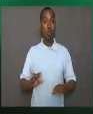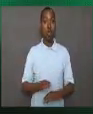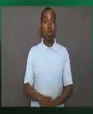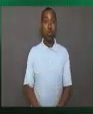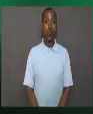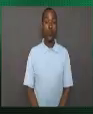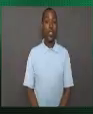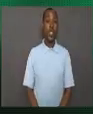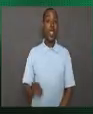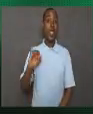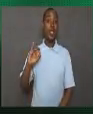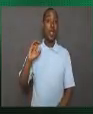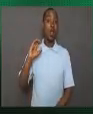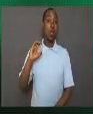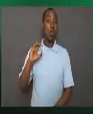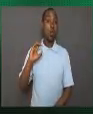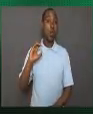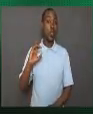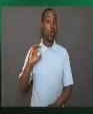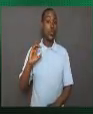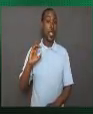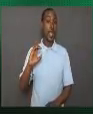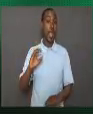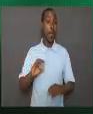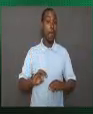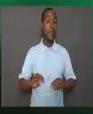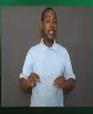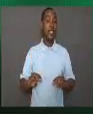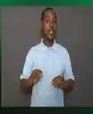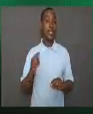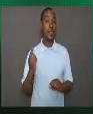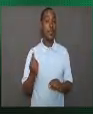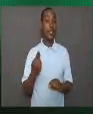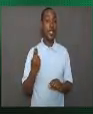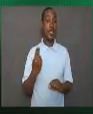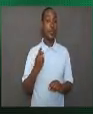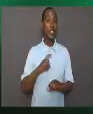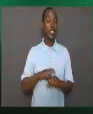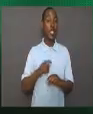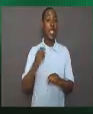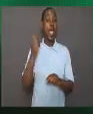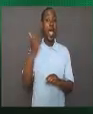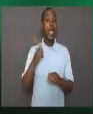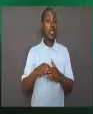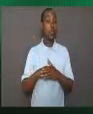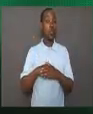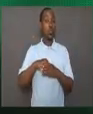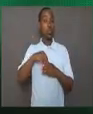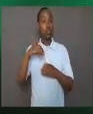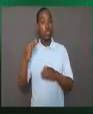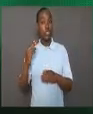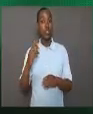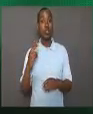The internal intercostal muscles are used when breathing out is